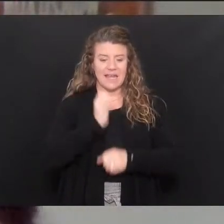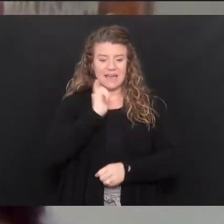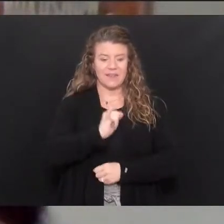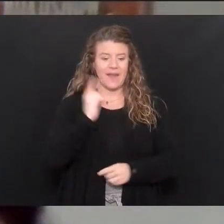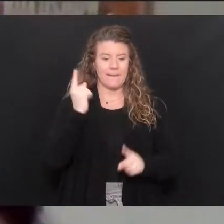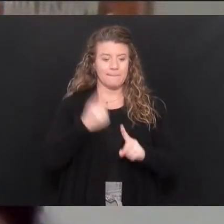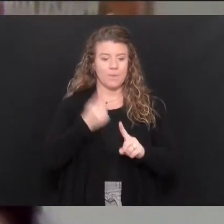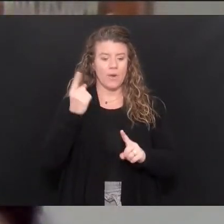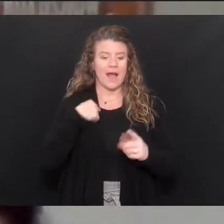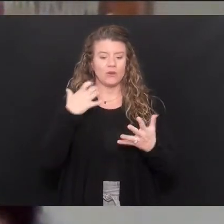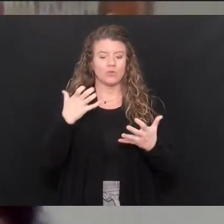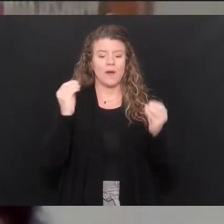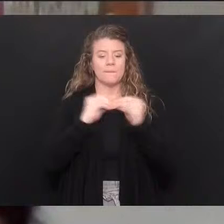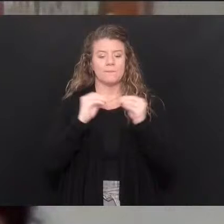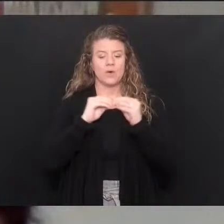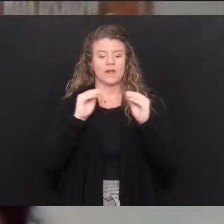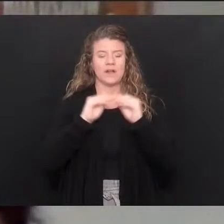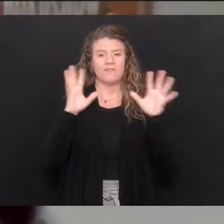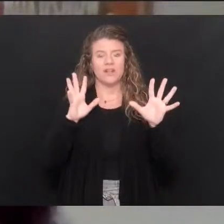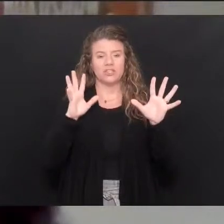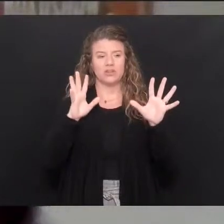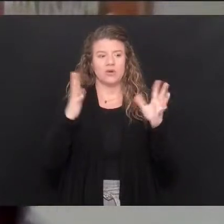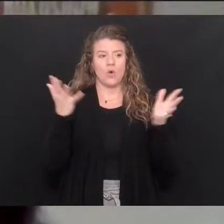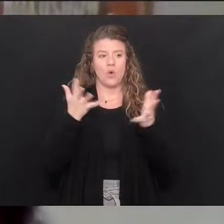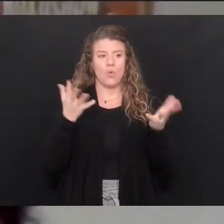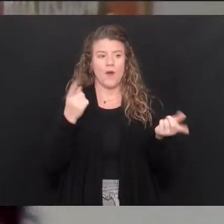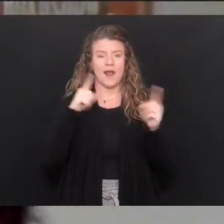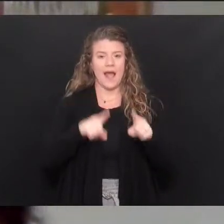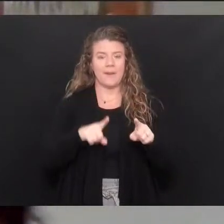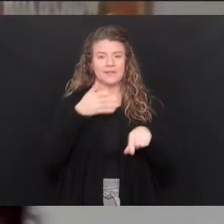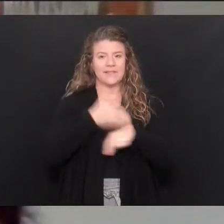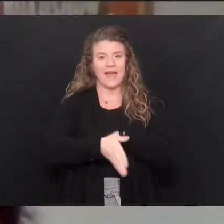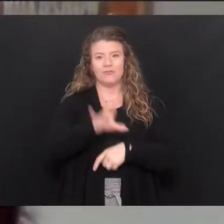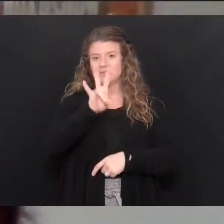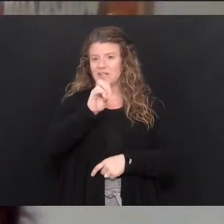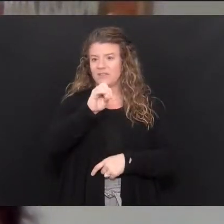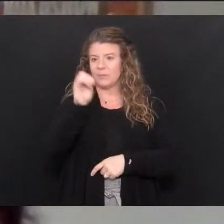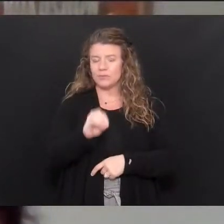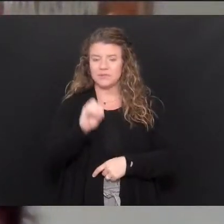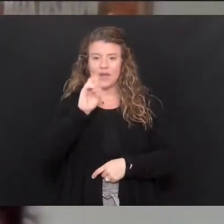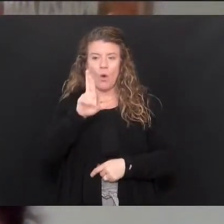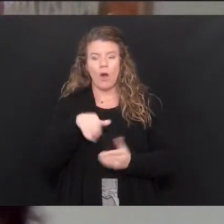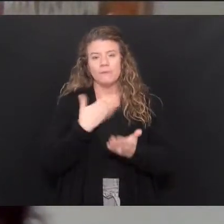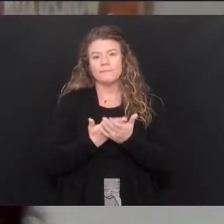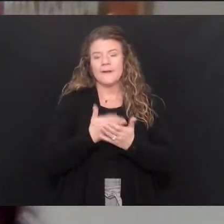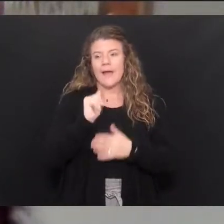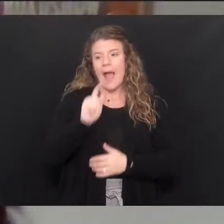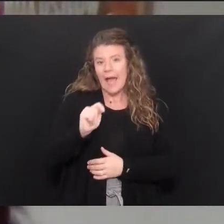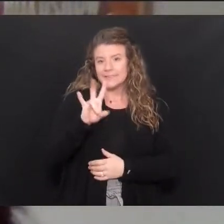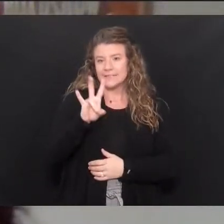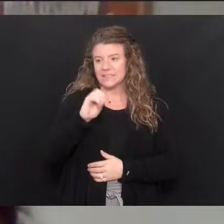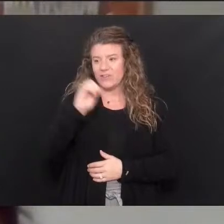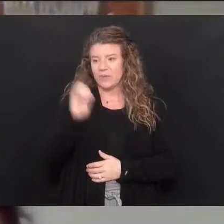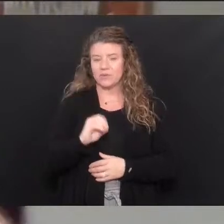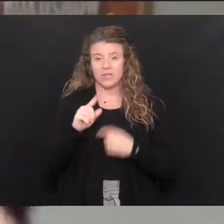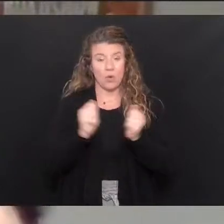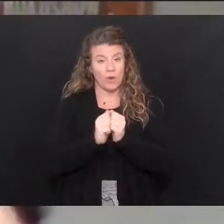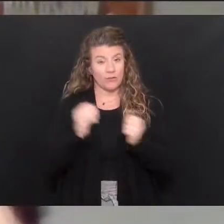yes, I would just like more clarification on what happens at the 70% mark as far as